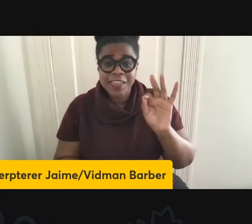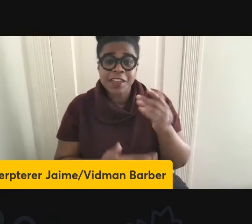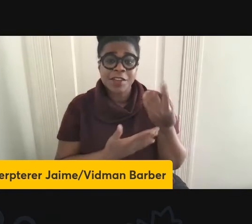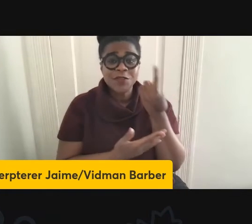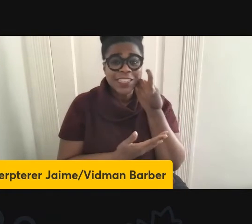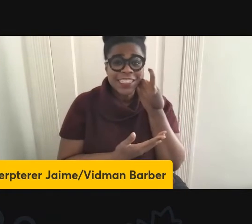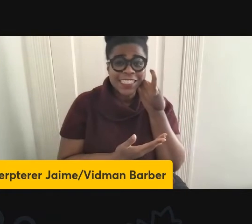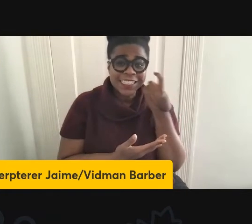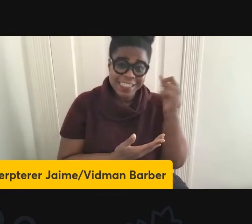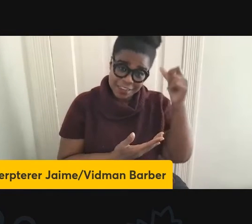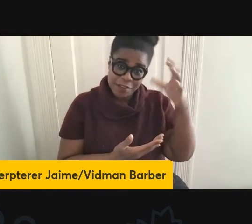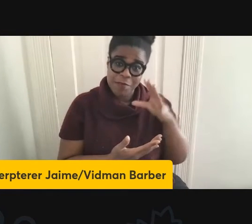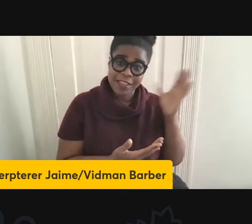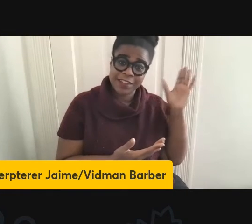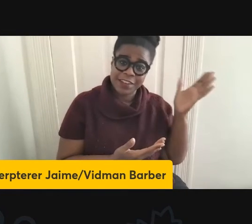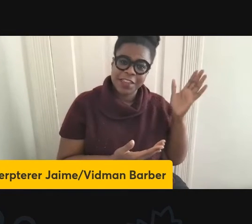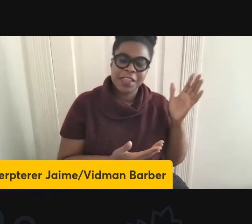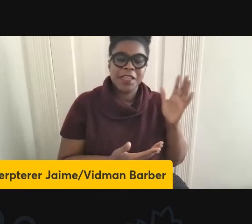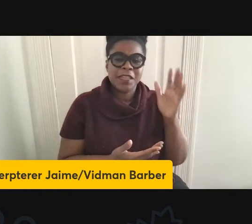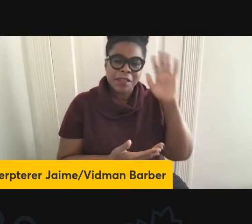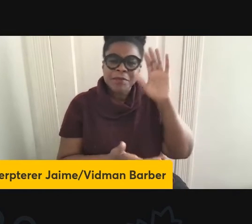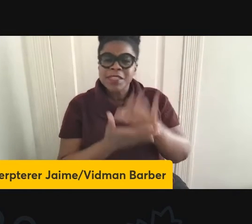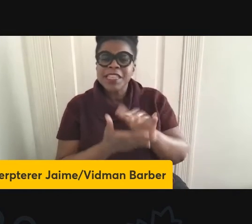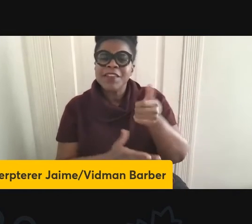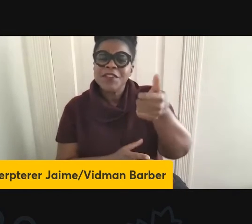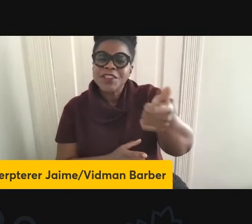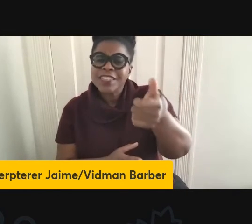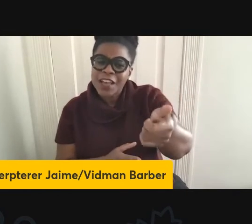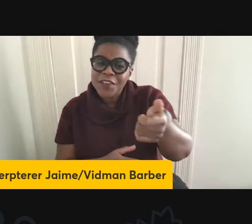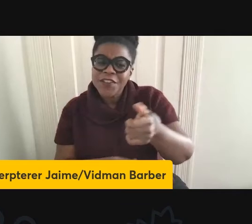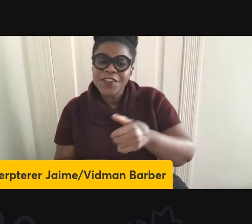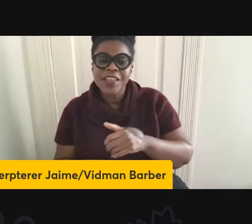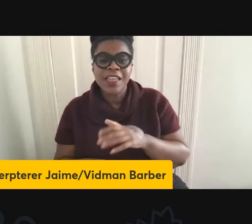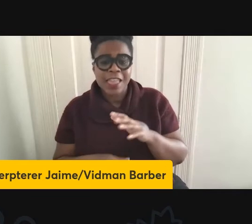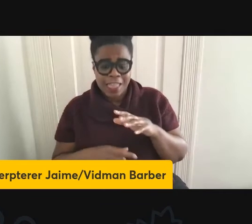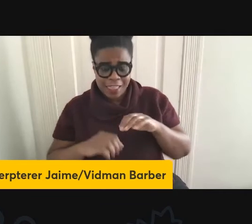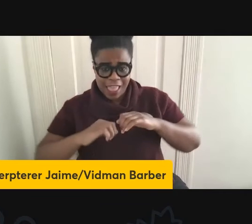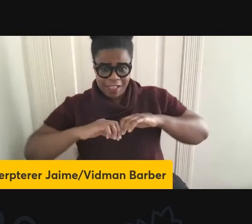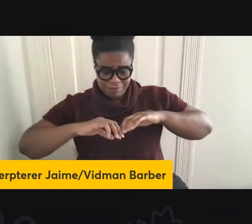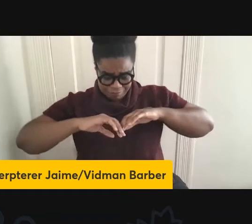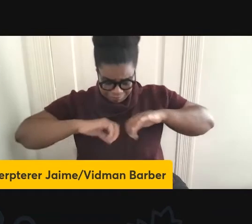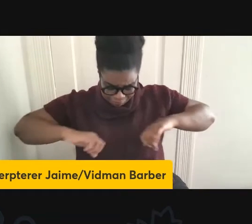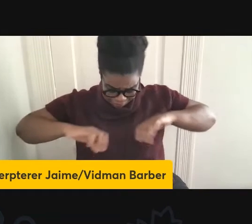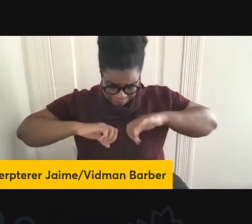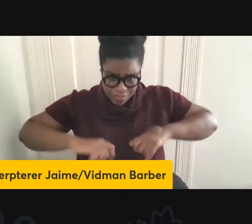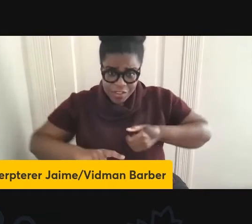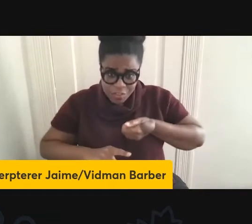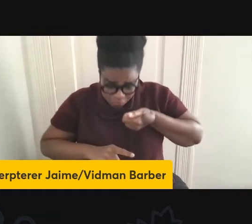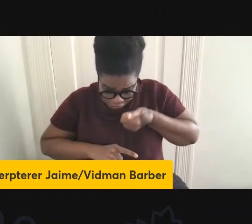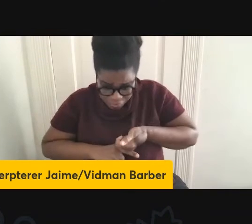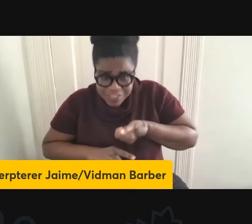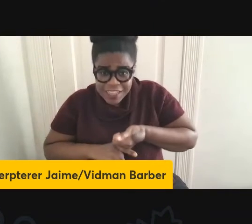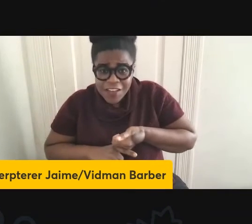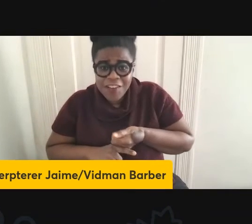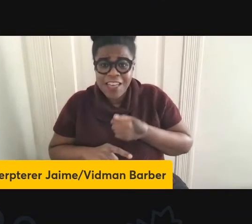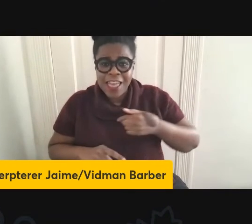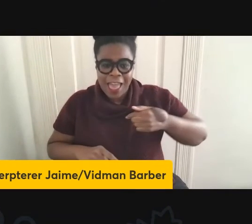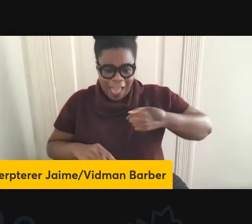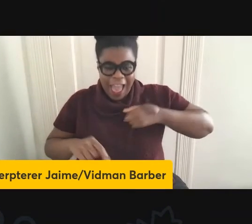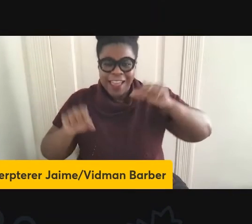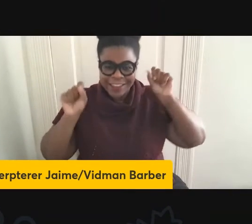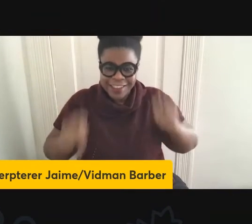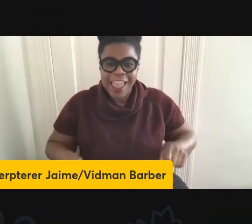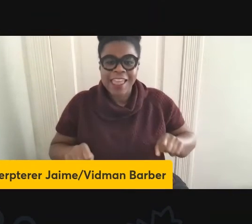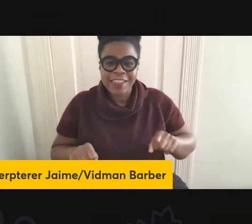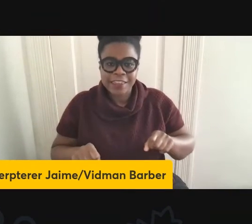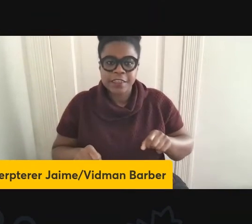said, continue to believe in yourself, tap into that part of you that believes that you can do something. And